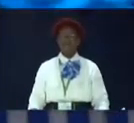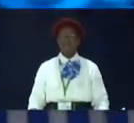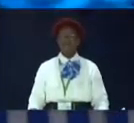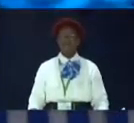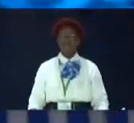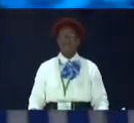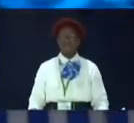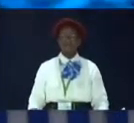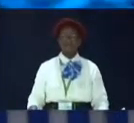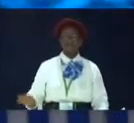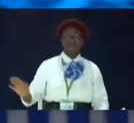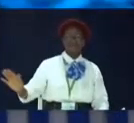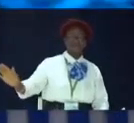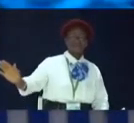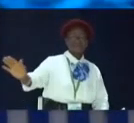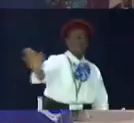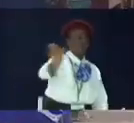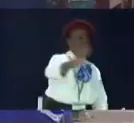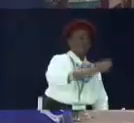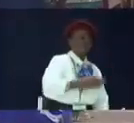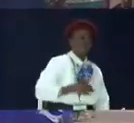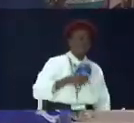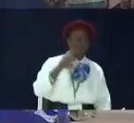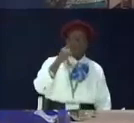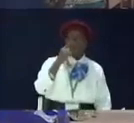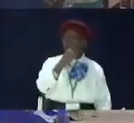Your eyes will become sharper.